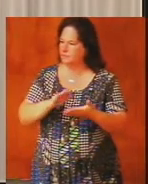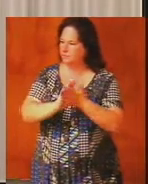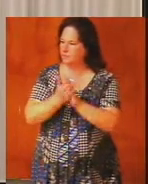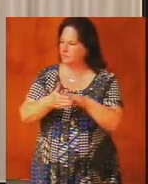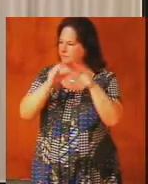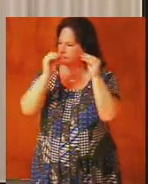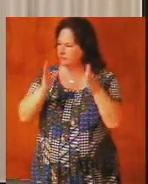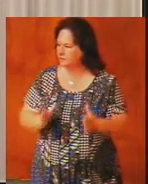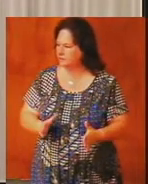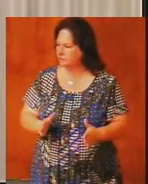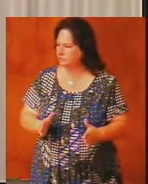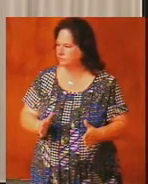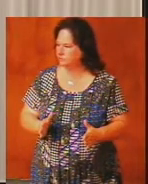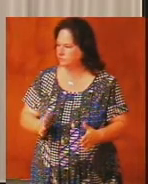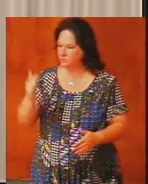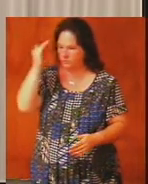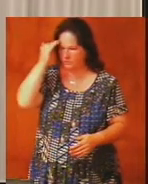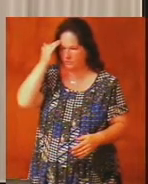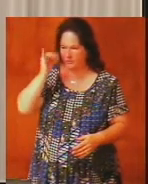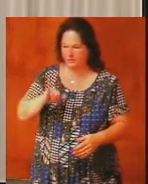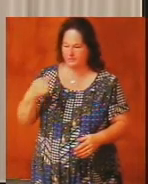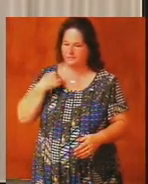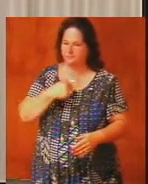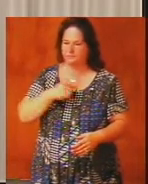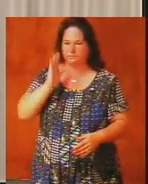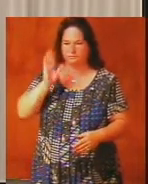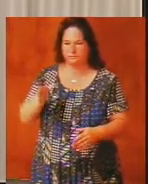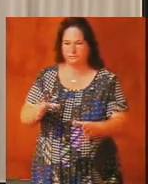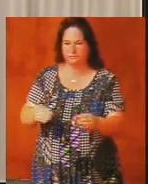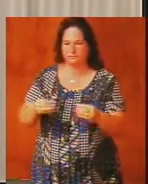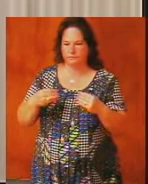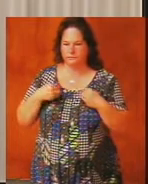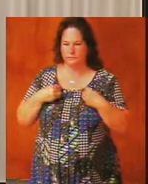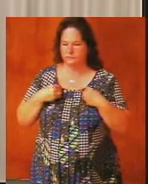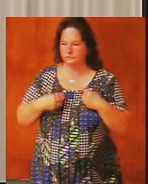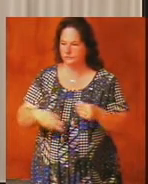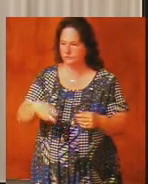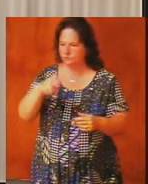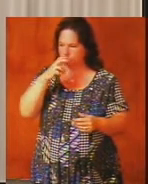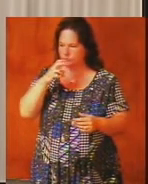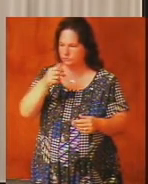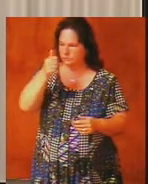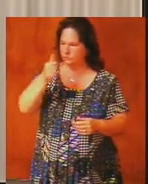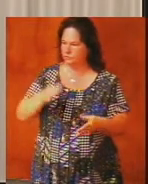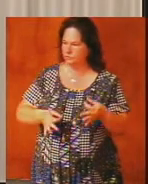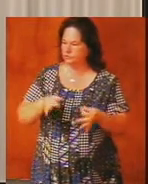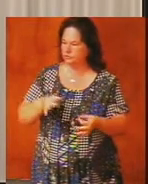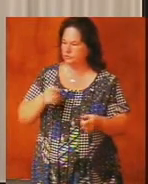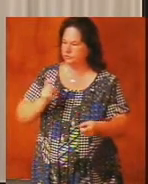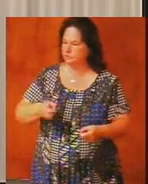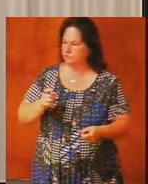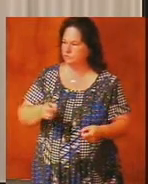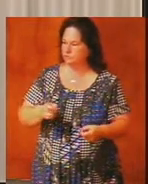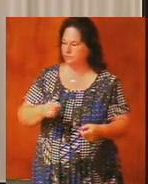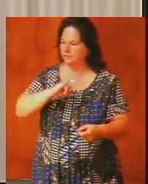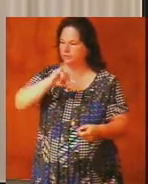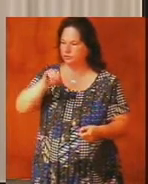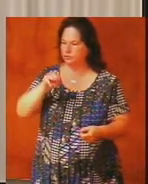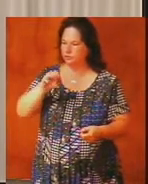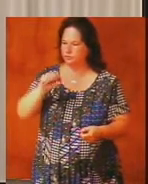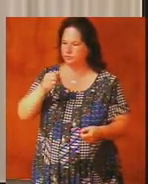teachers, knowing that we shall receive a stricter judgment. James is telling us